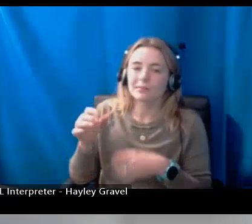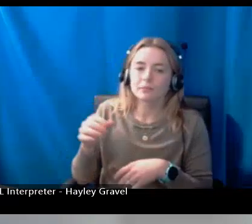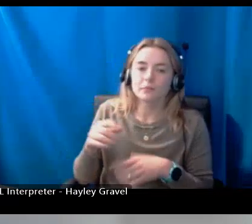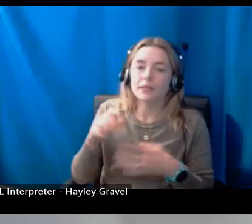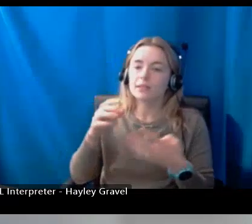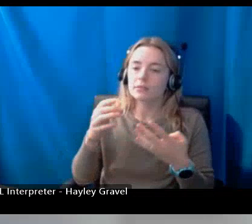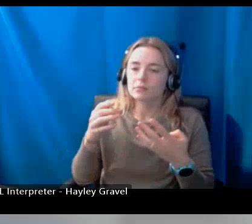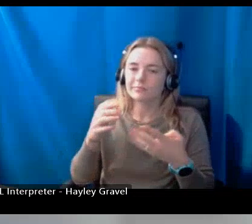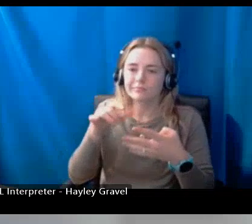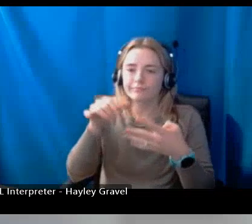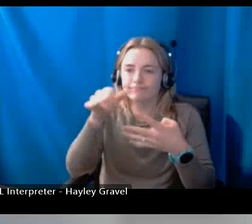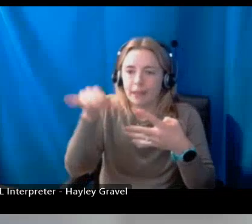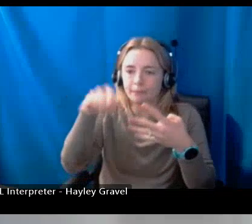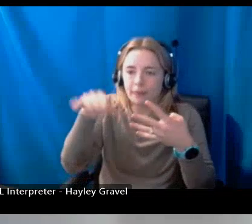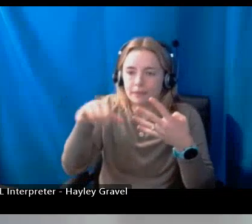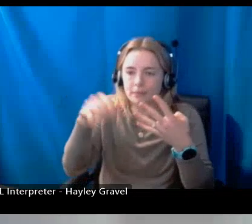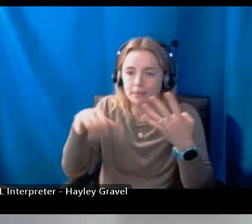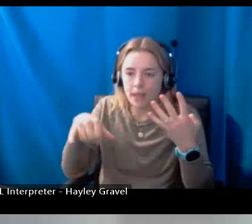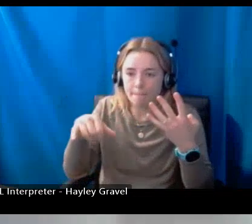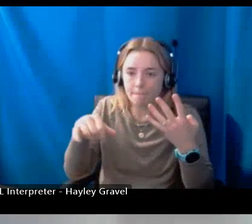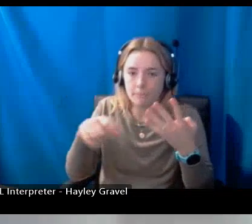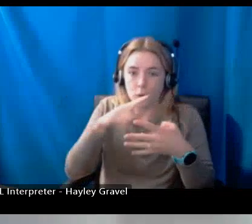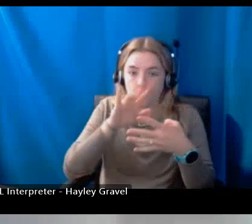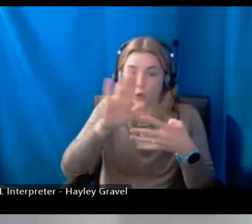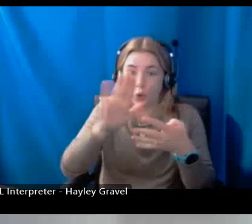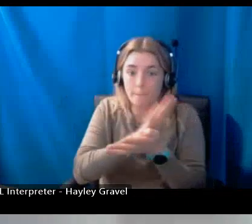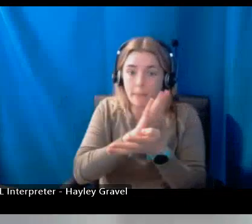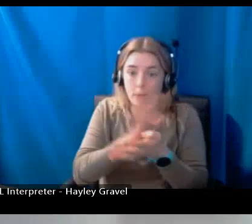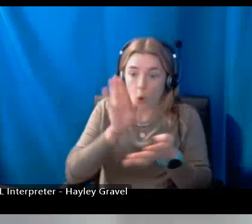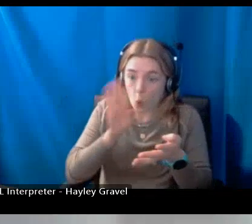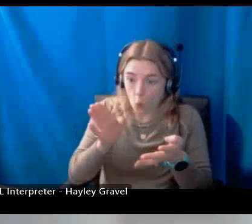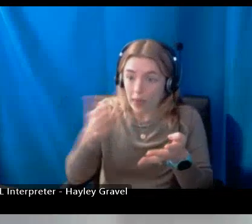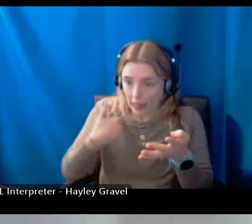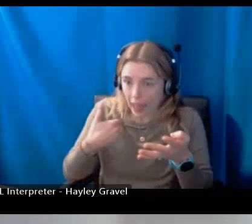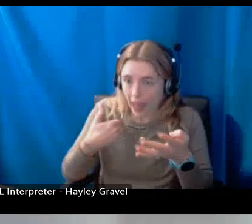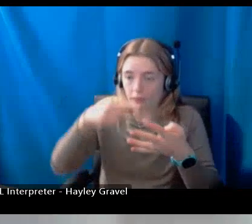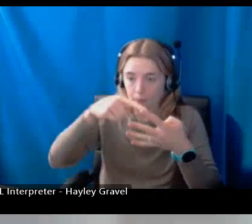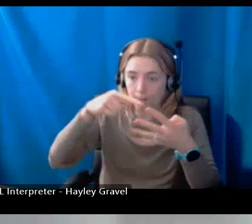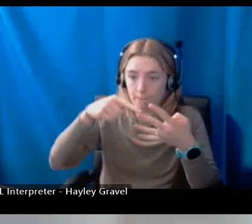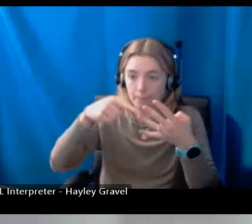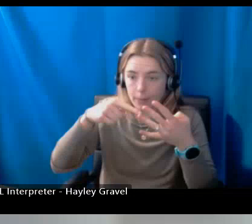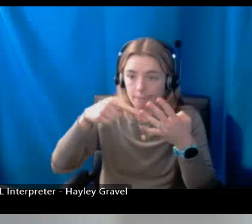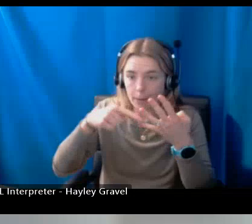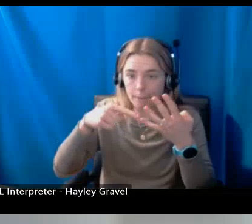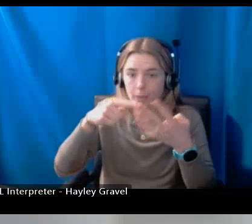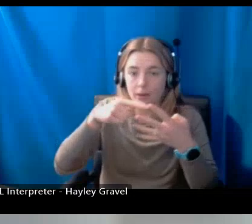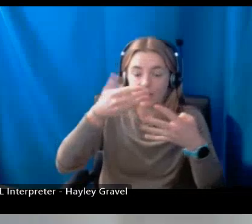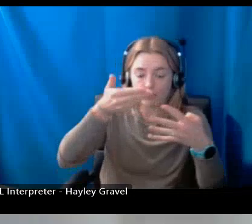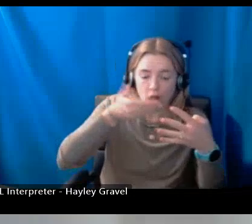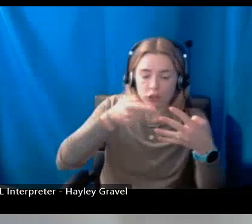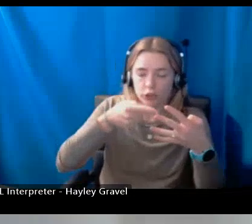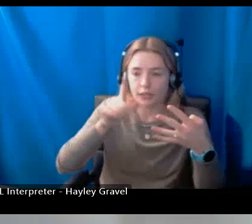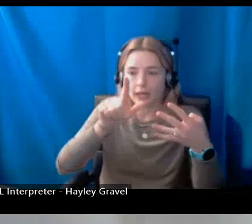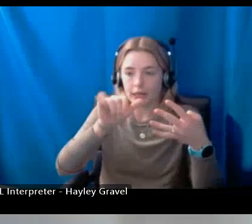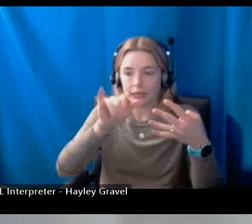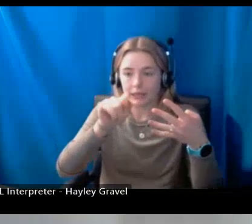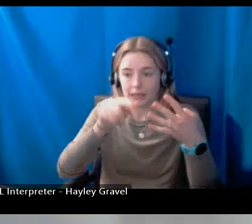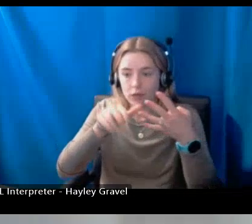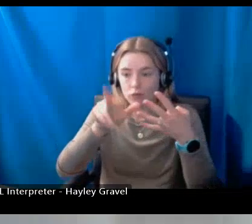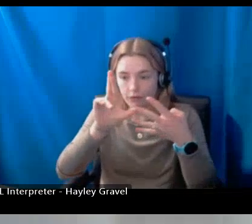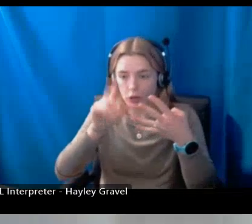scripted and very to the point. That's why we're doing this in sections.